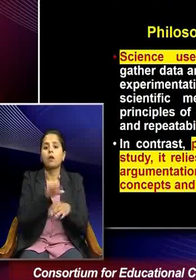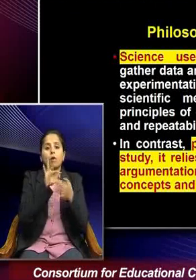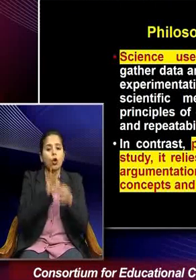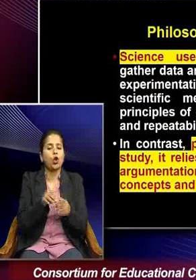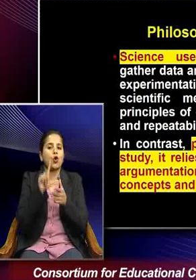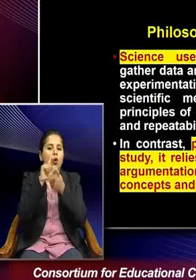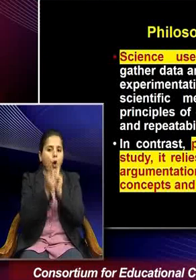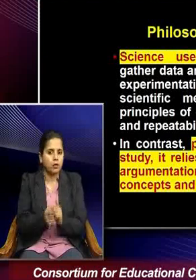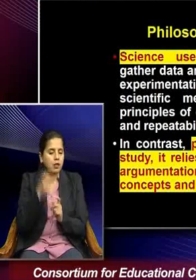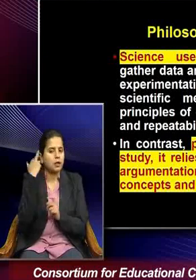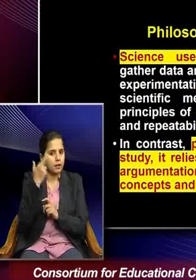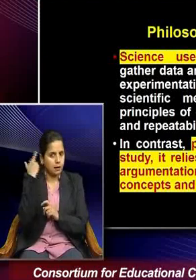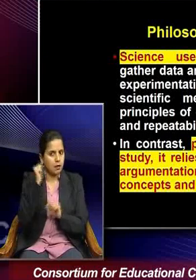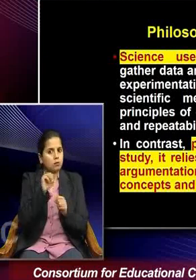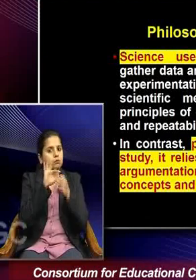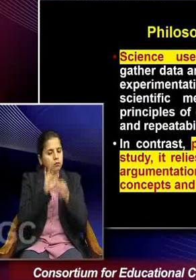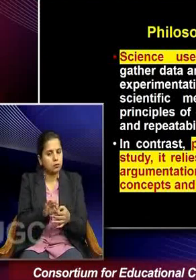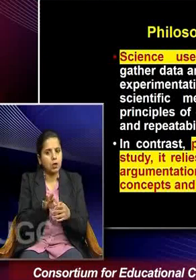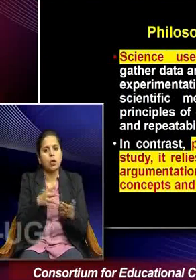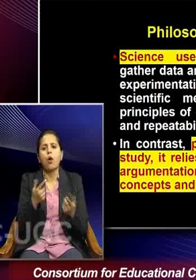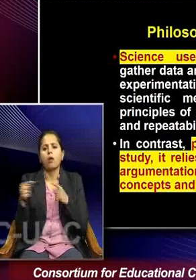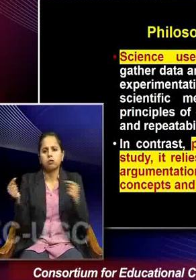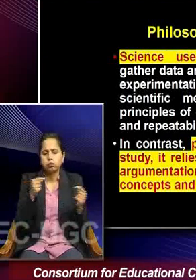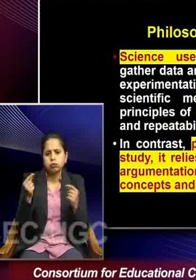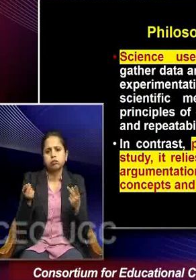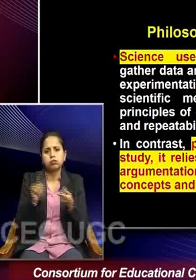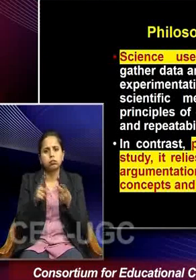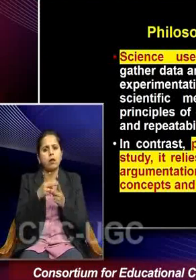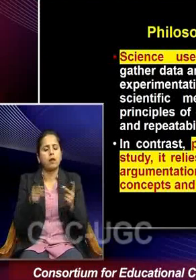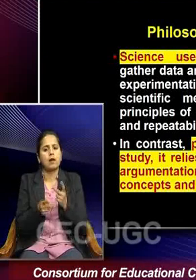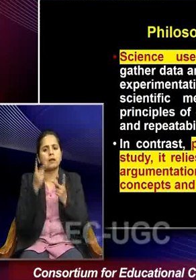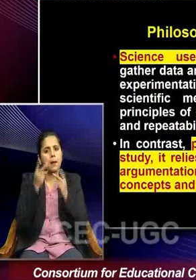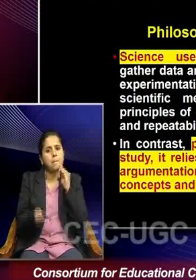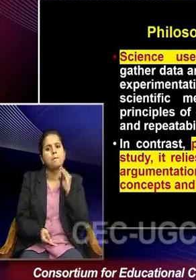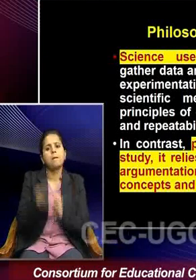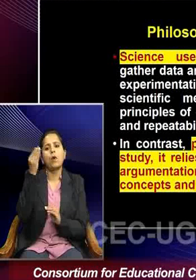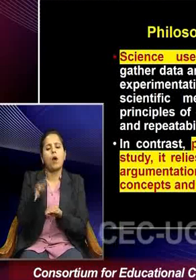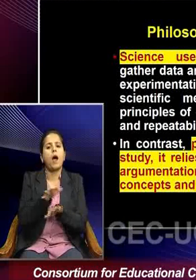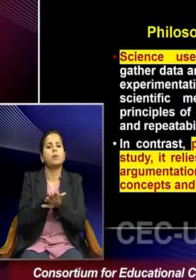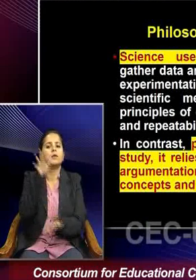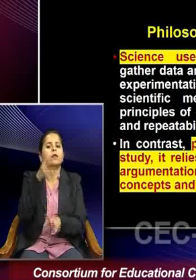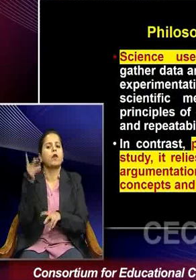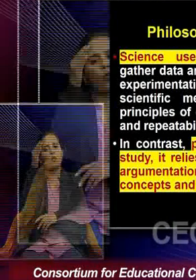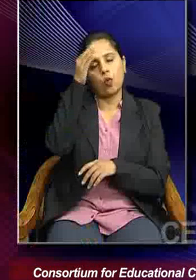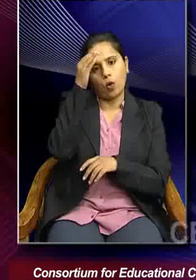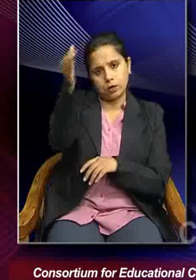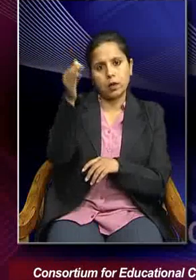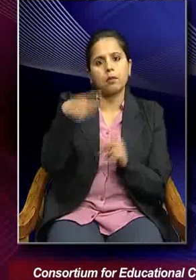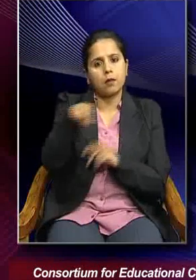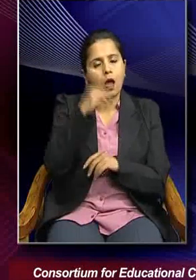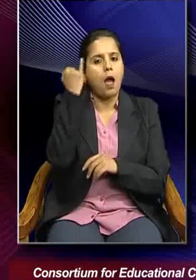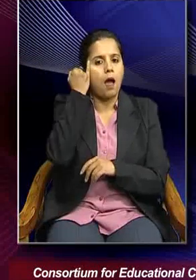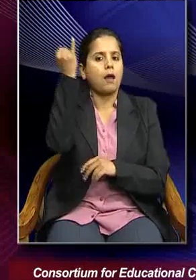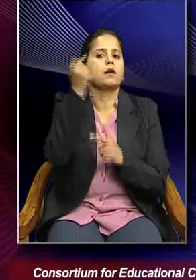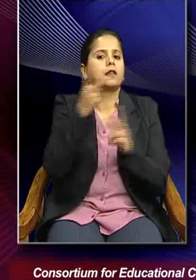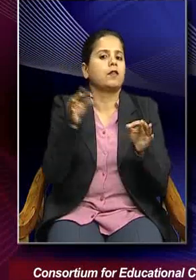logical reasoning and argumentations to explore the abstract concepts and